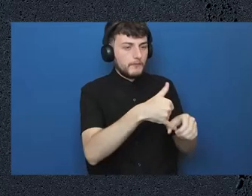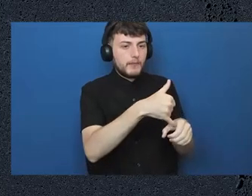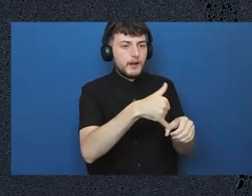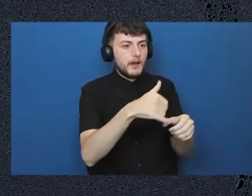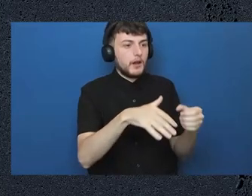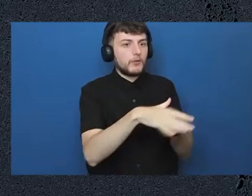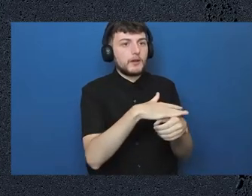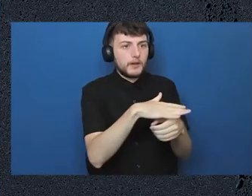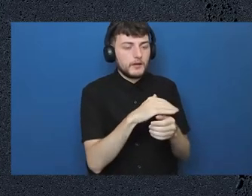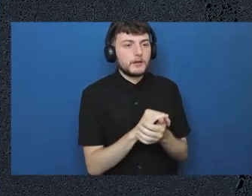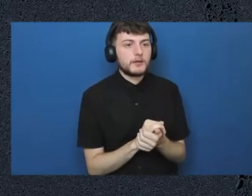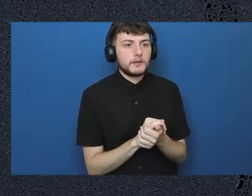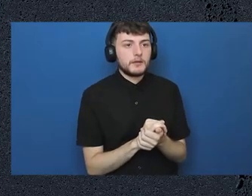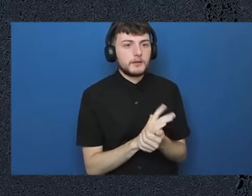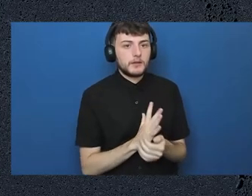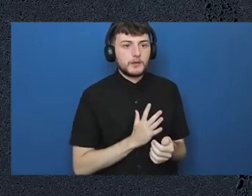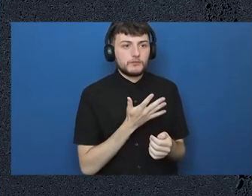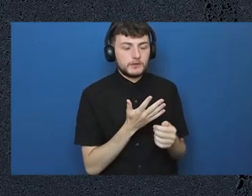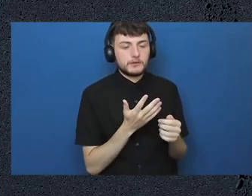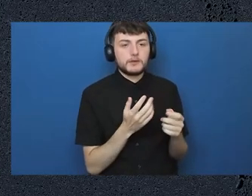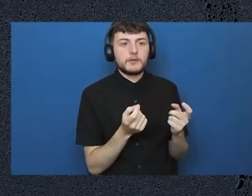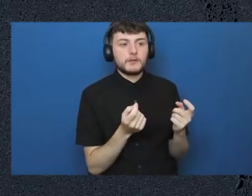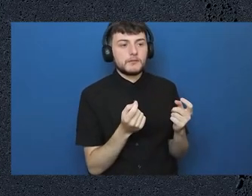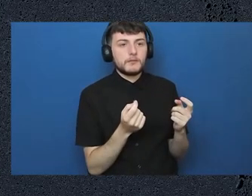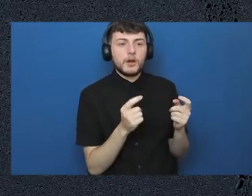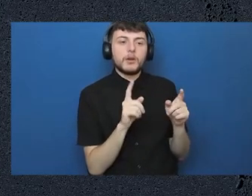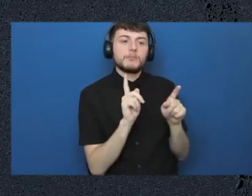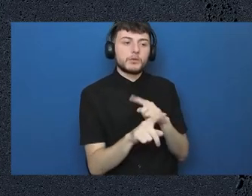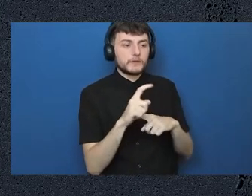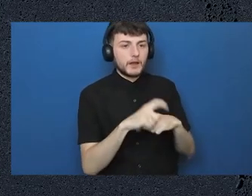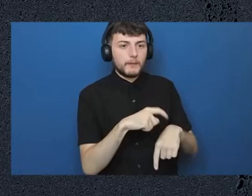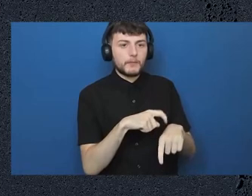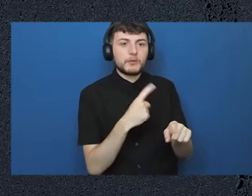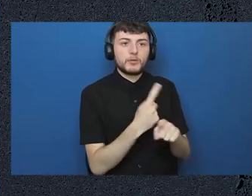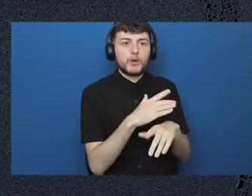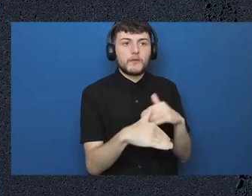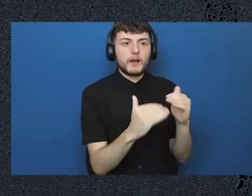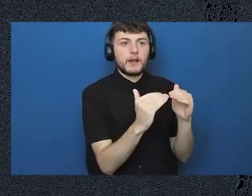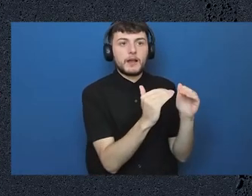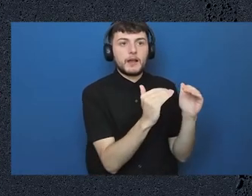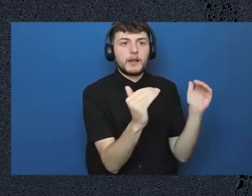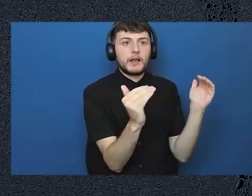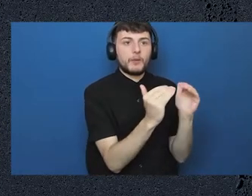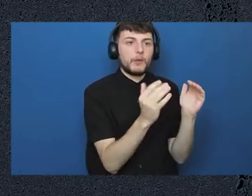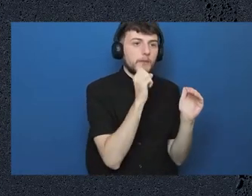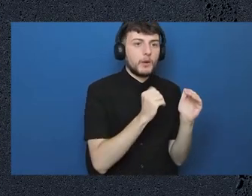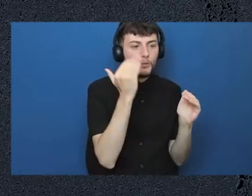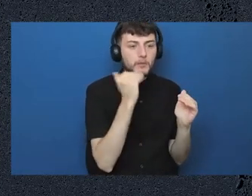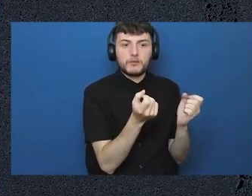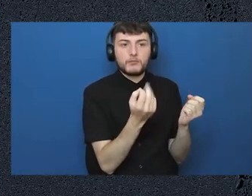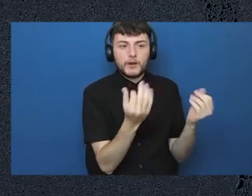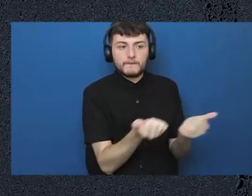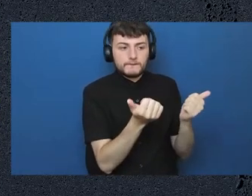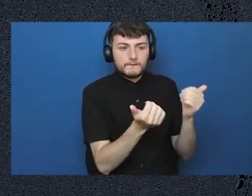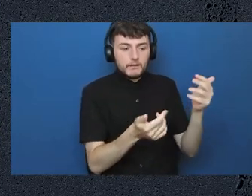equal men and women. Stats on non-binary is more complicated and not as available, which is a real shame, and I hope that changes, especially